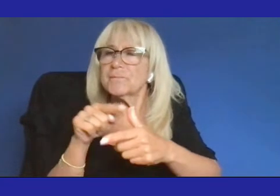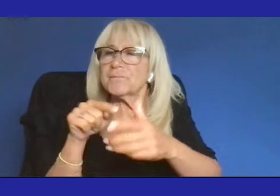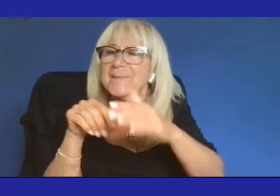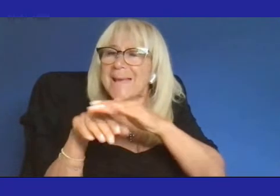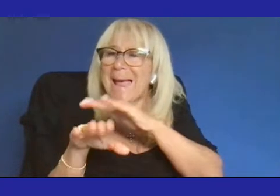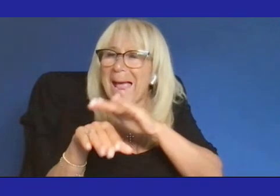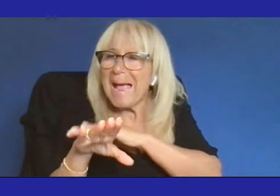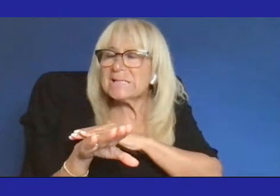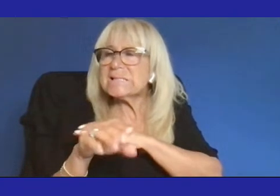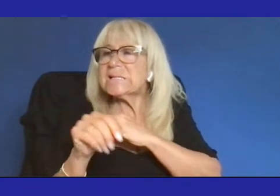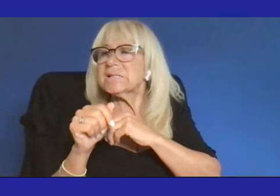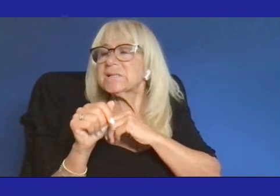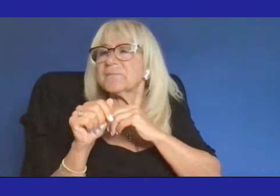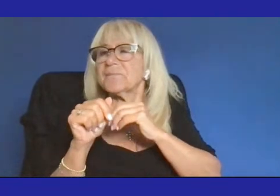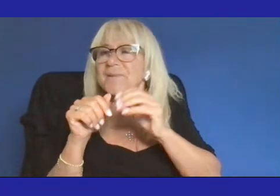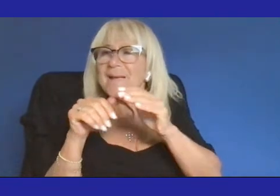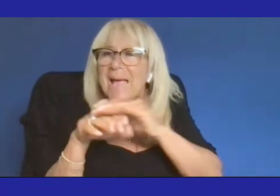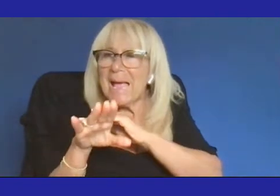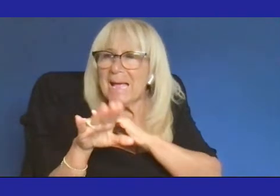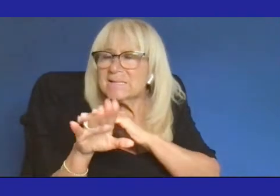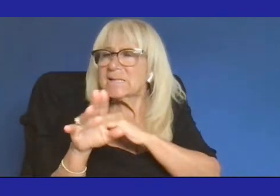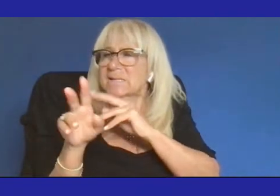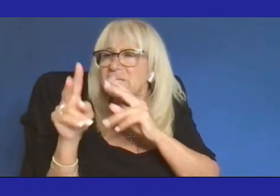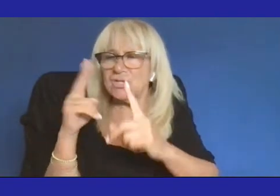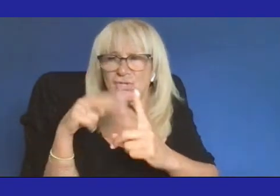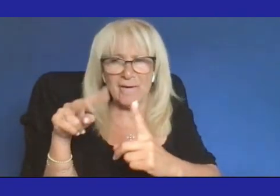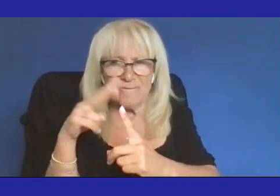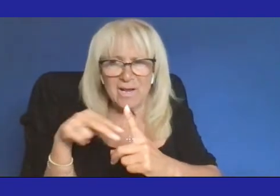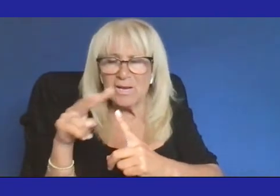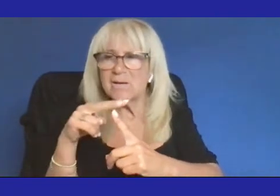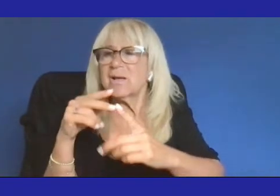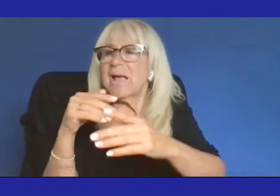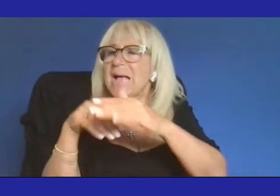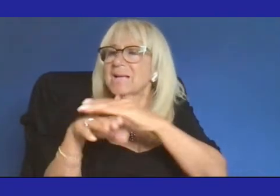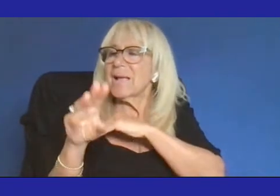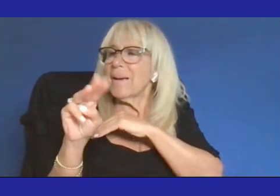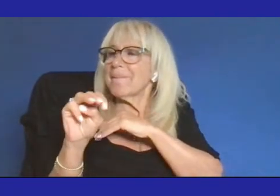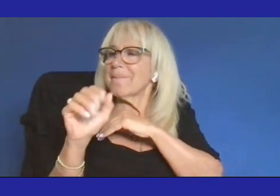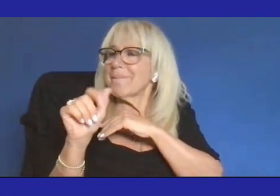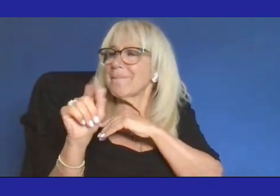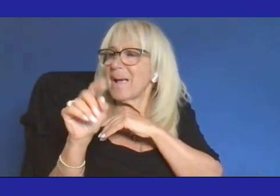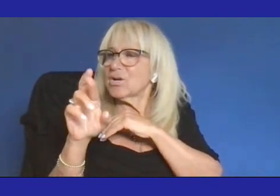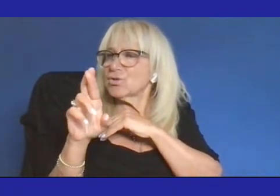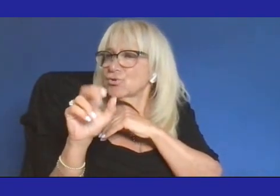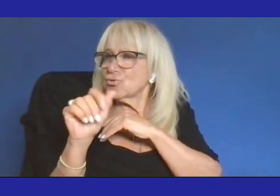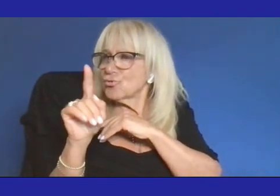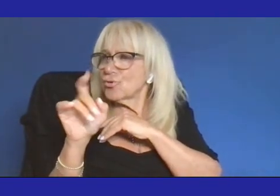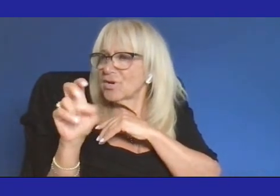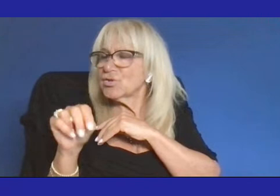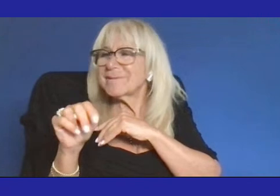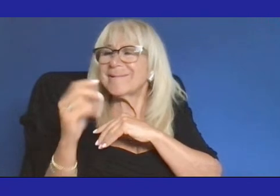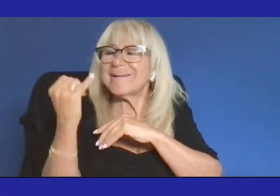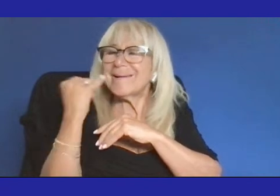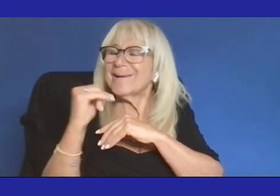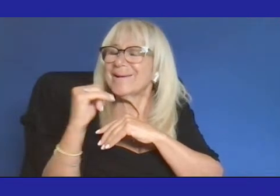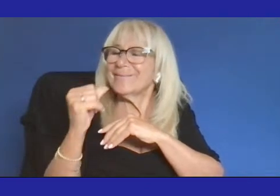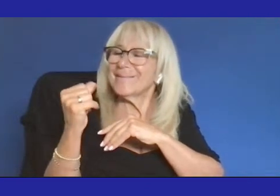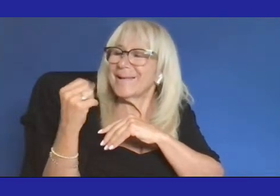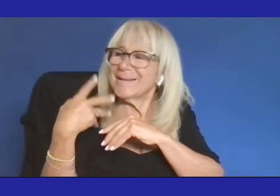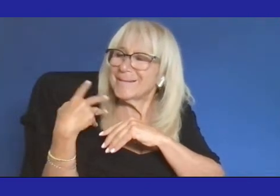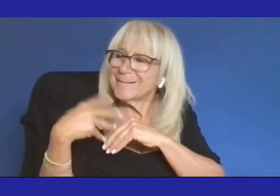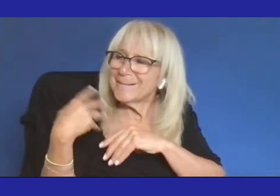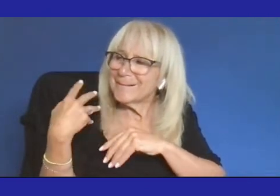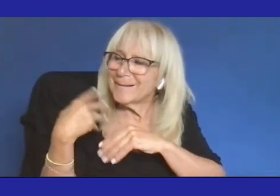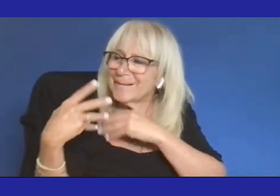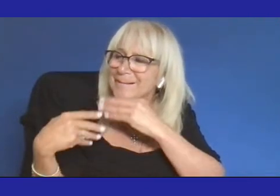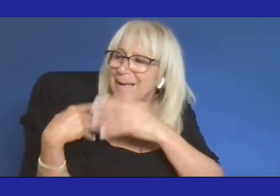creation, access surveillance, access maturation assistance for veins that fail to dilate, clot removal,